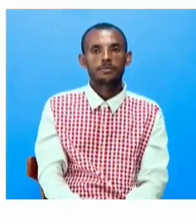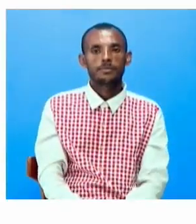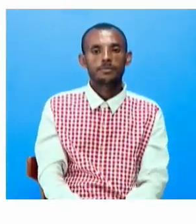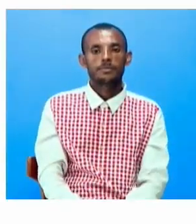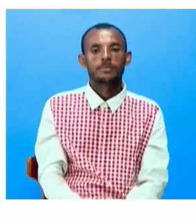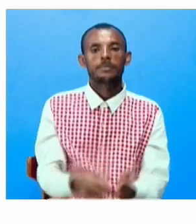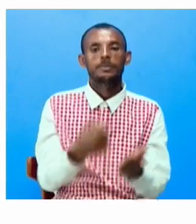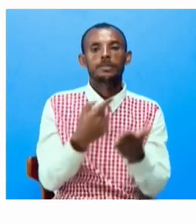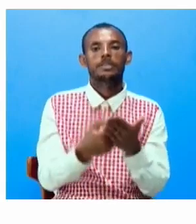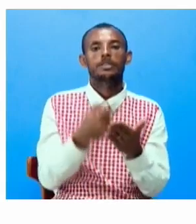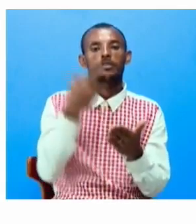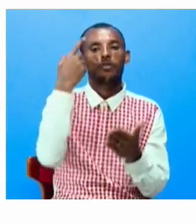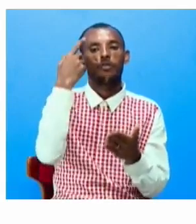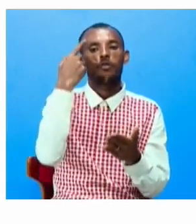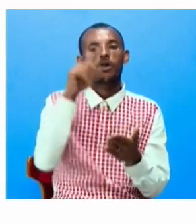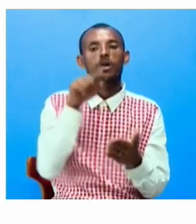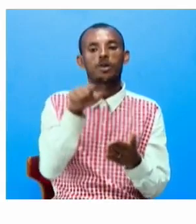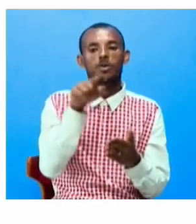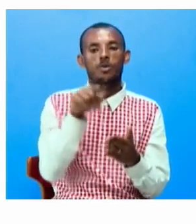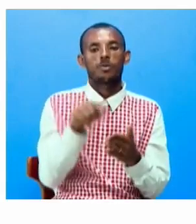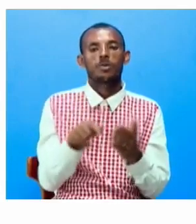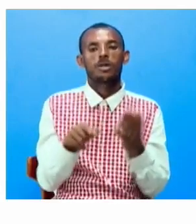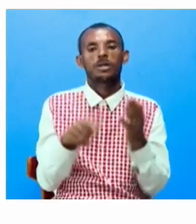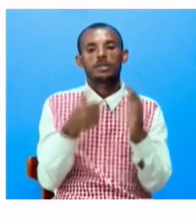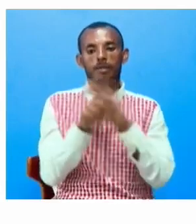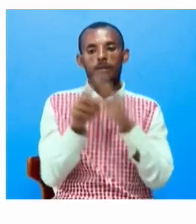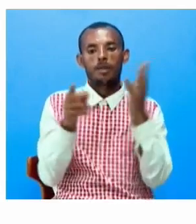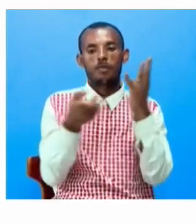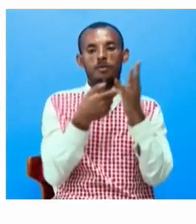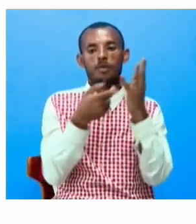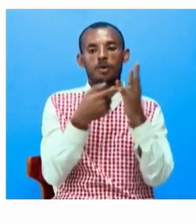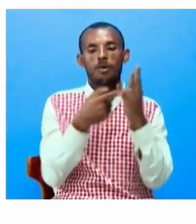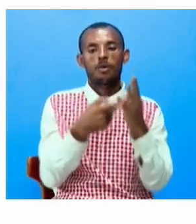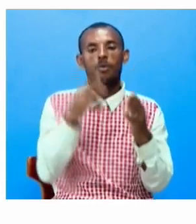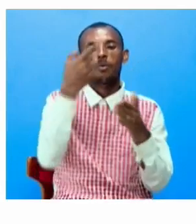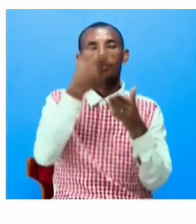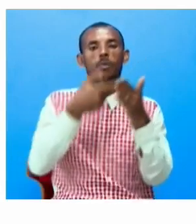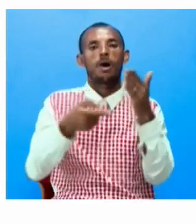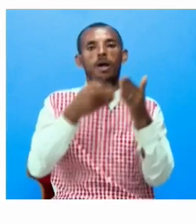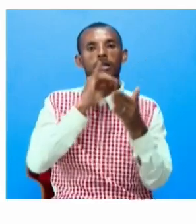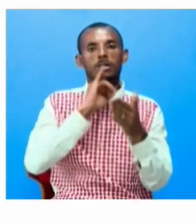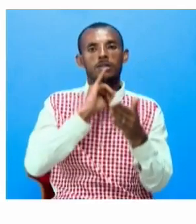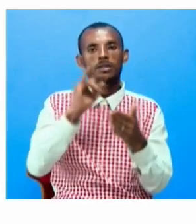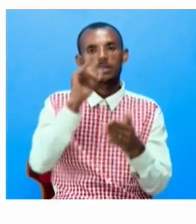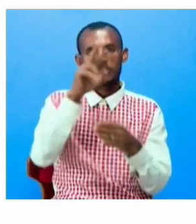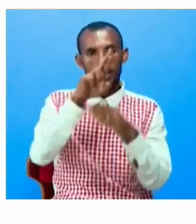This is for you. Example 4. Okay, what is the ratio of